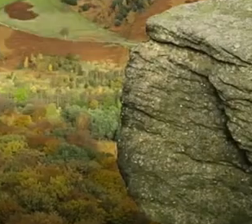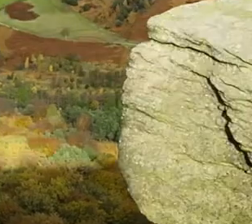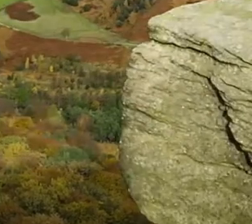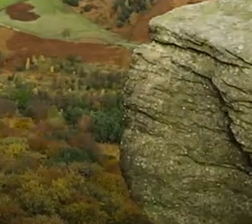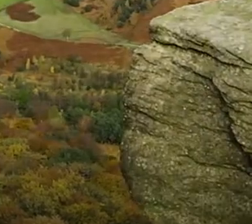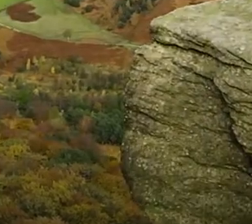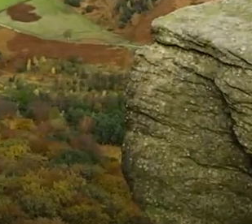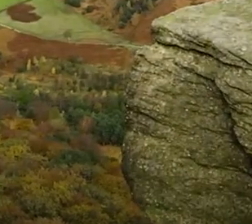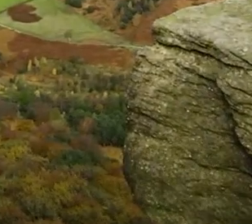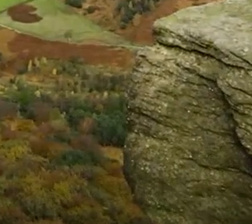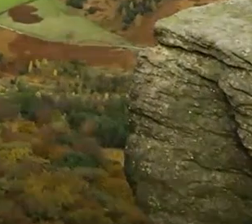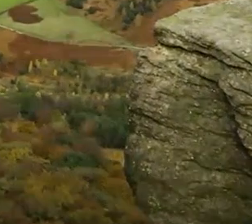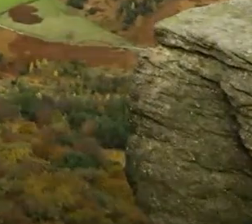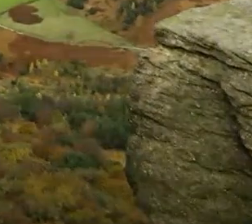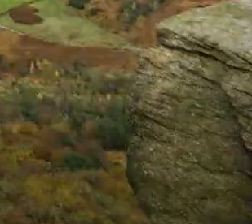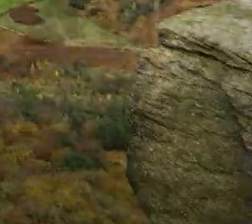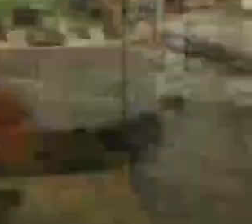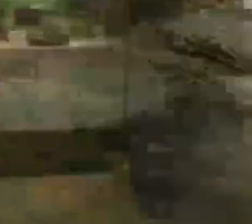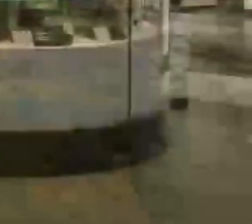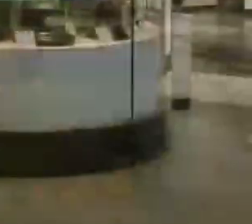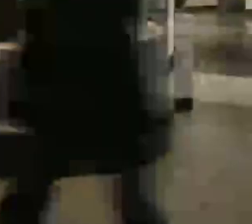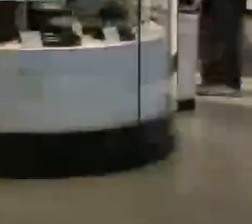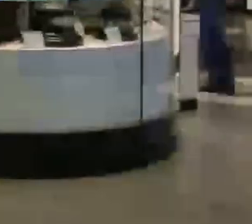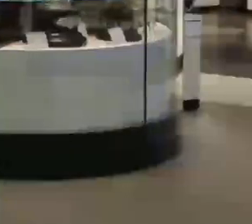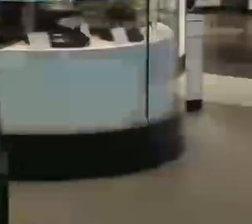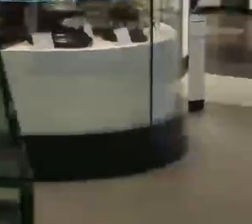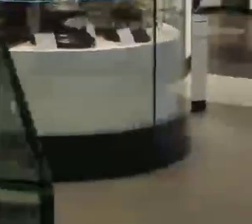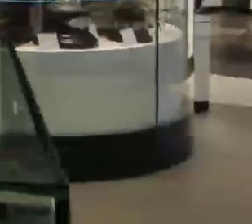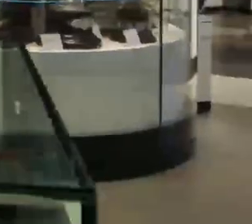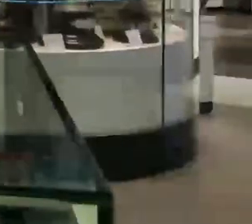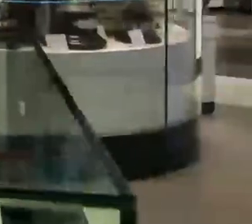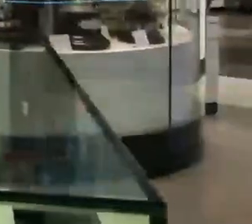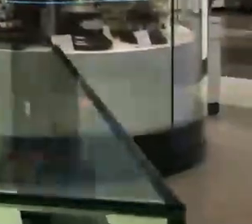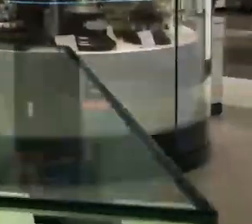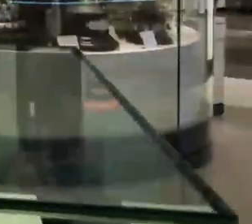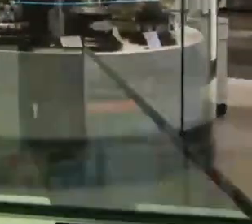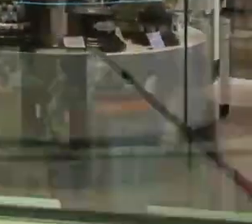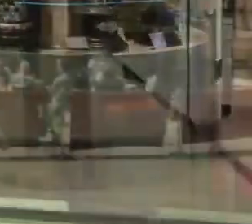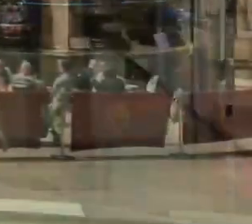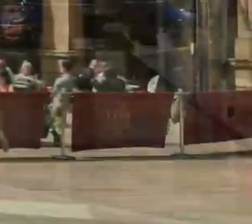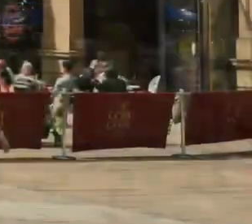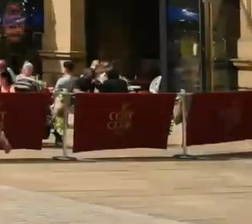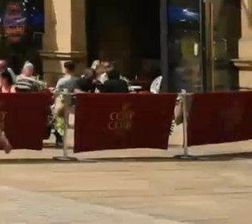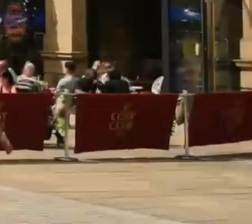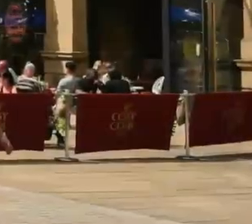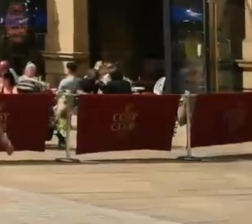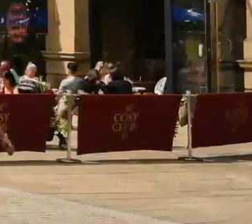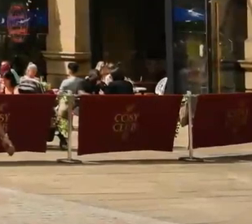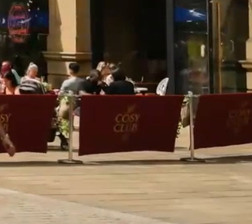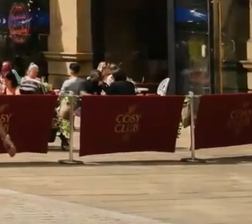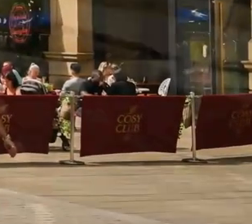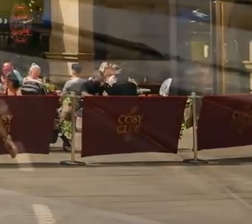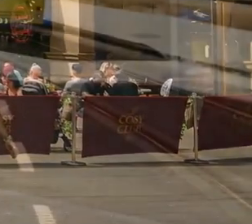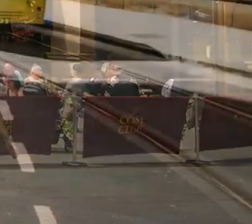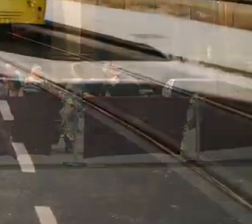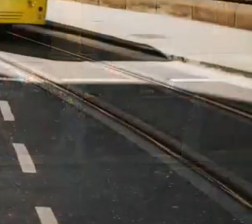terrorist attack in recent years, but also seen the consequences of flooding and moorland fires. We know that the future